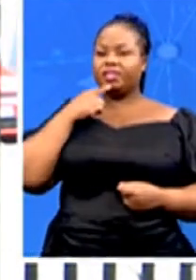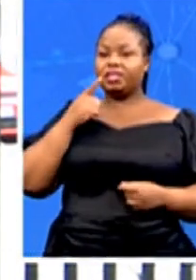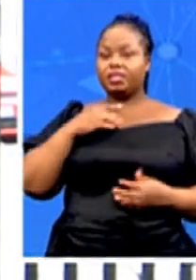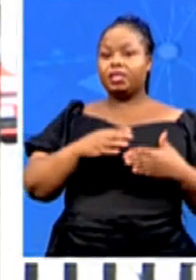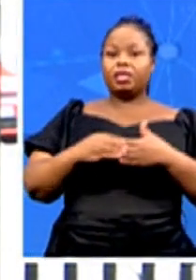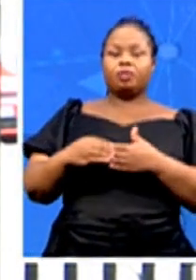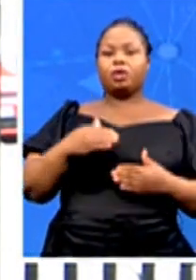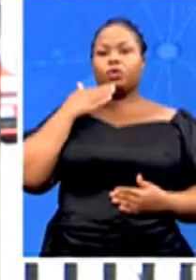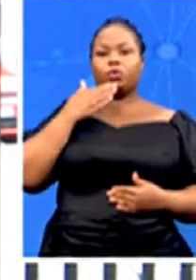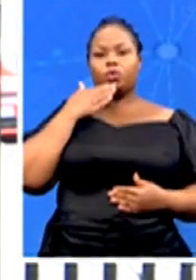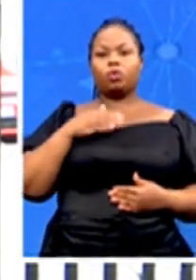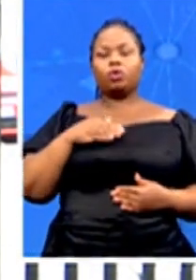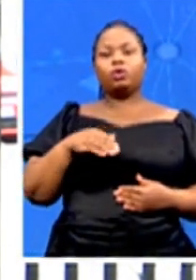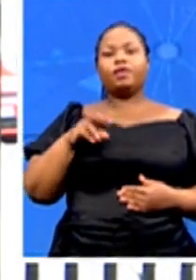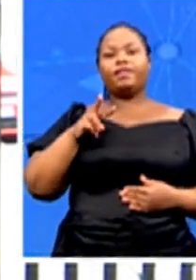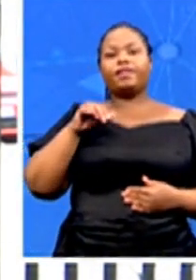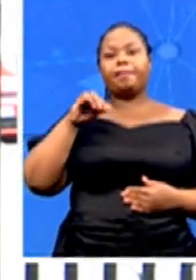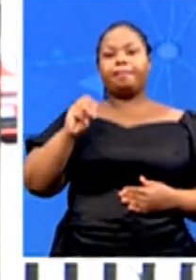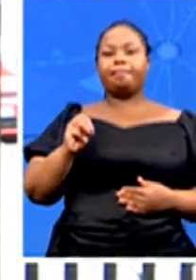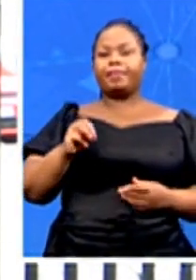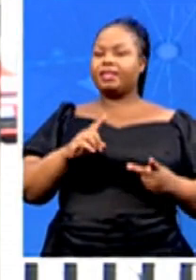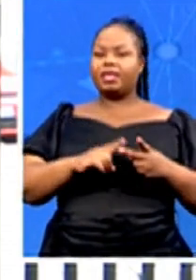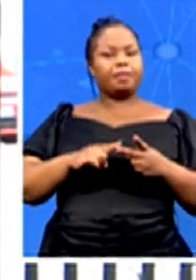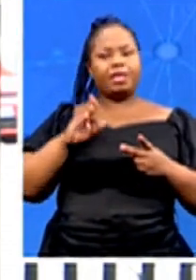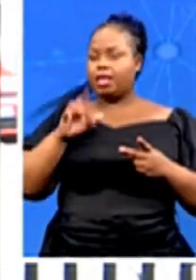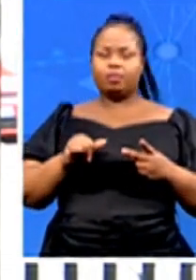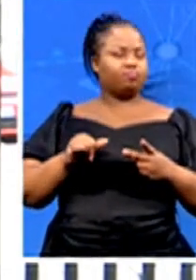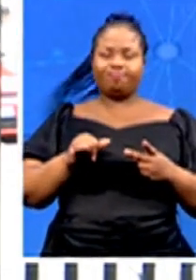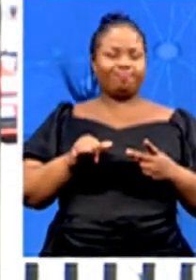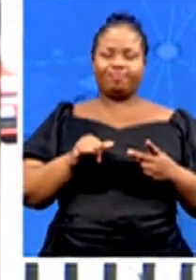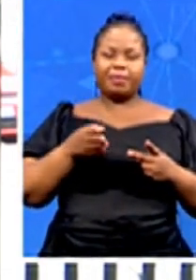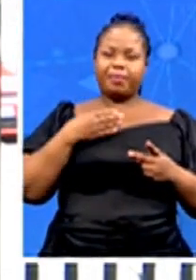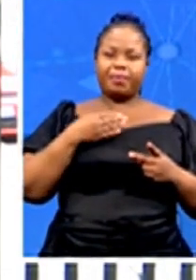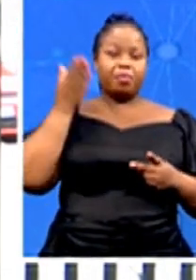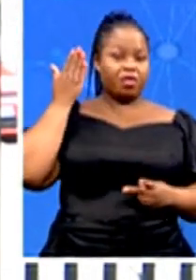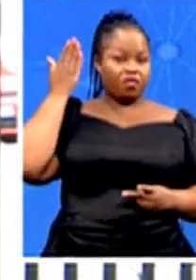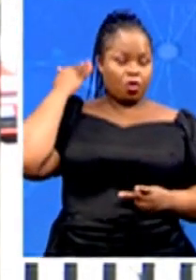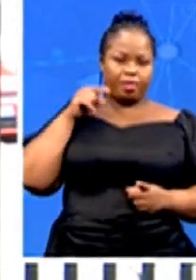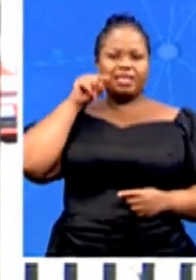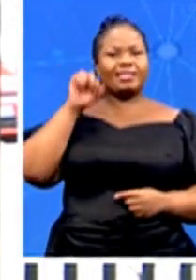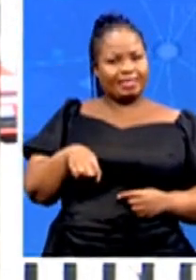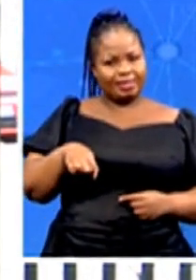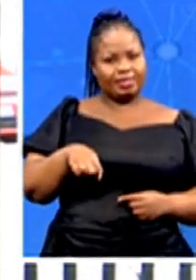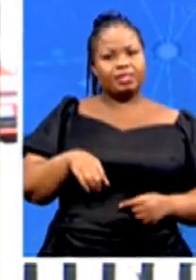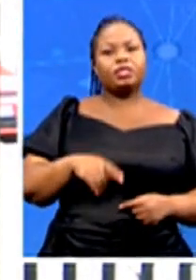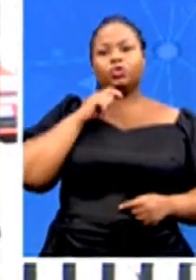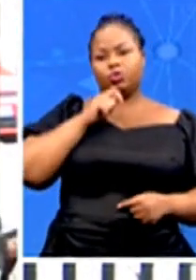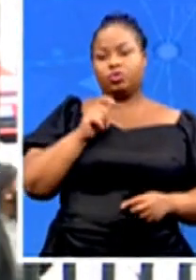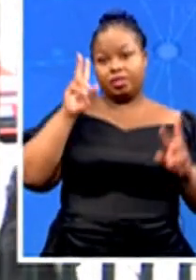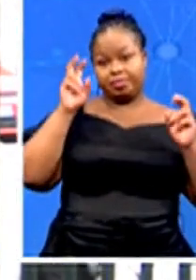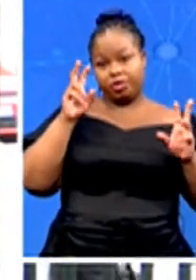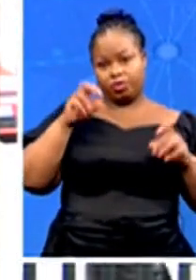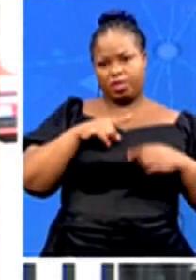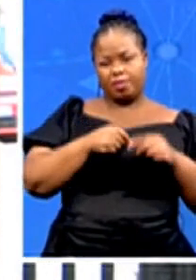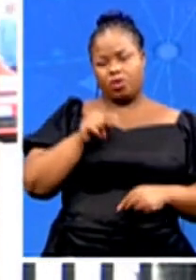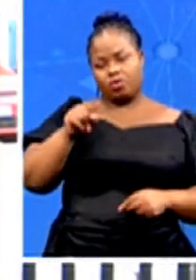not Advocate Billy Downer. And so obviously the matter is around Advocate Billy Downer and former